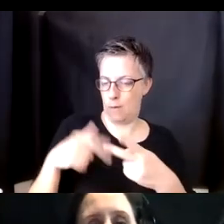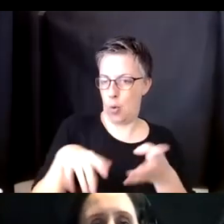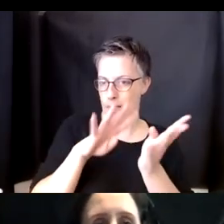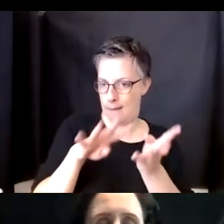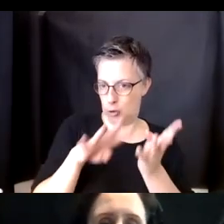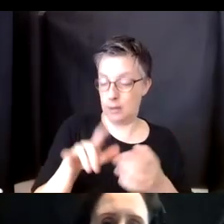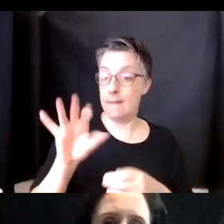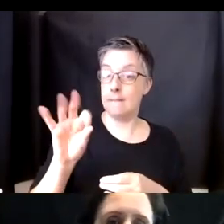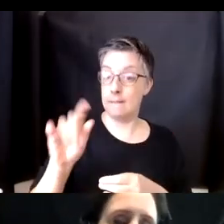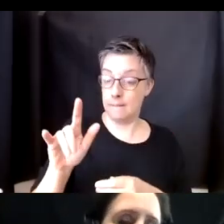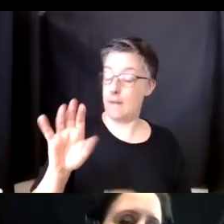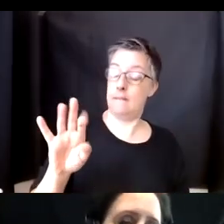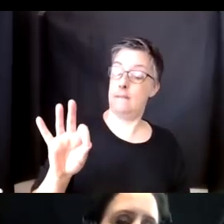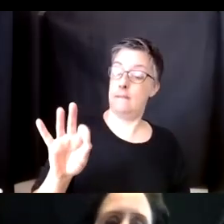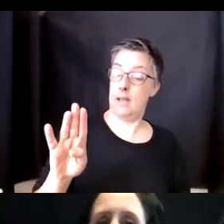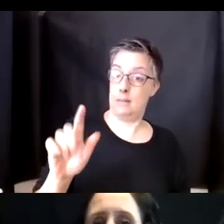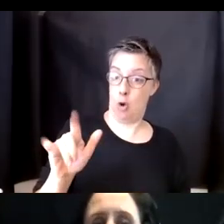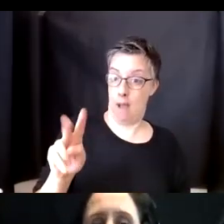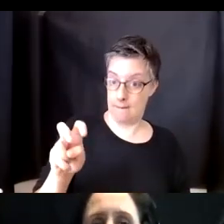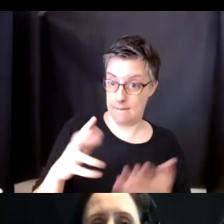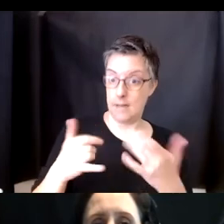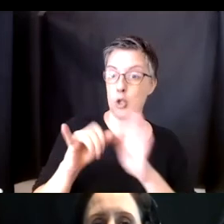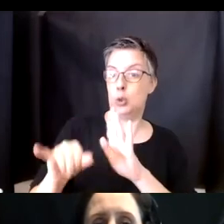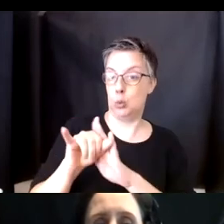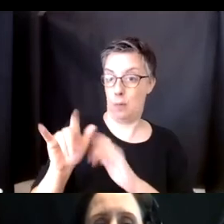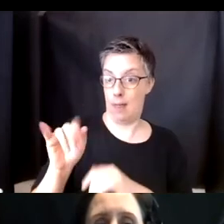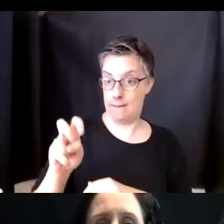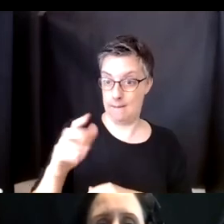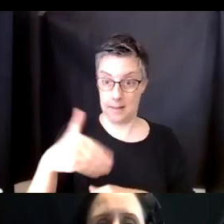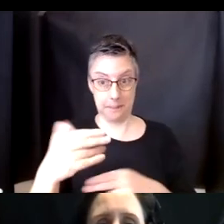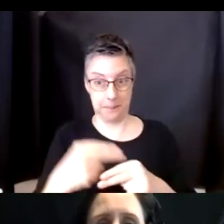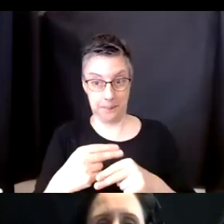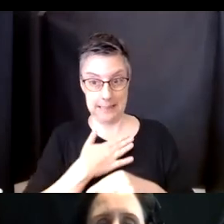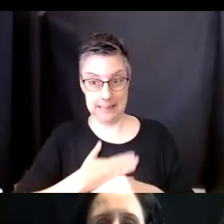Live and YouTube Live. Next slide.